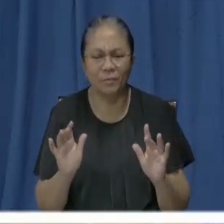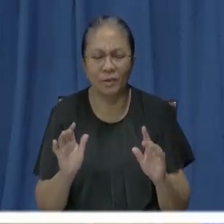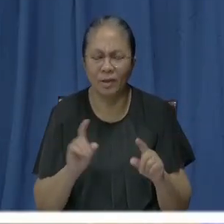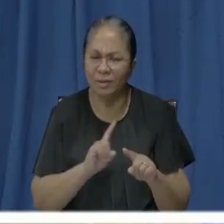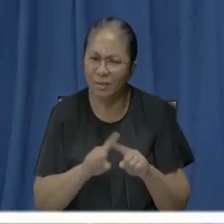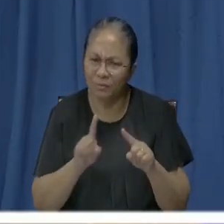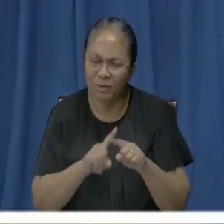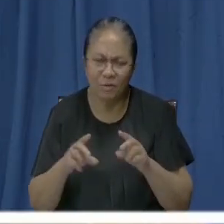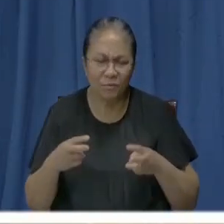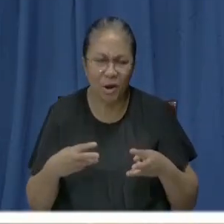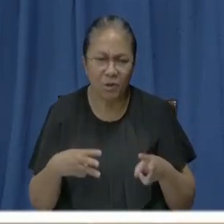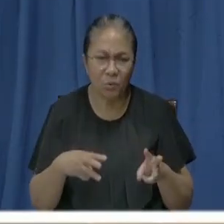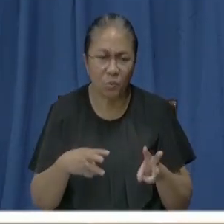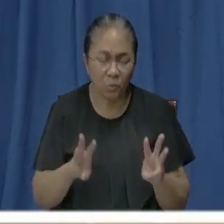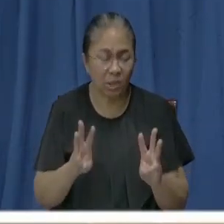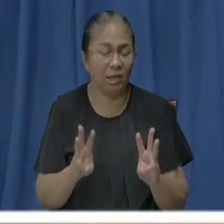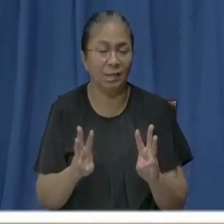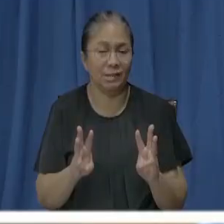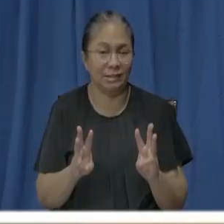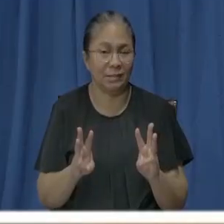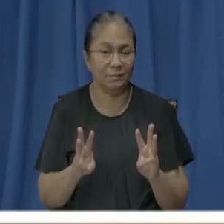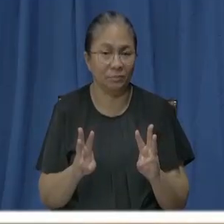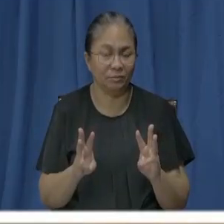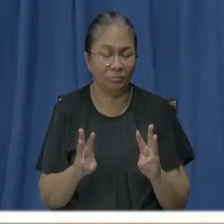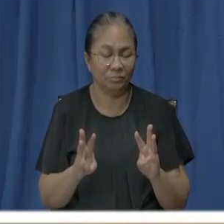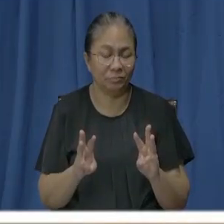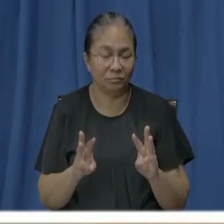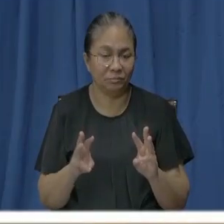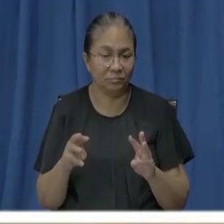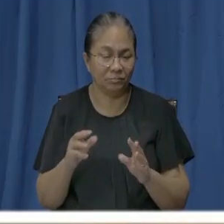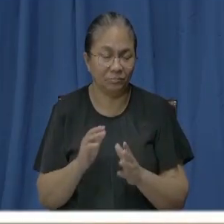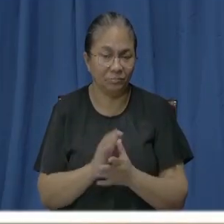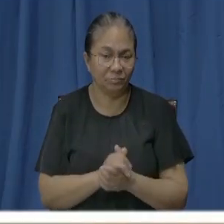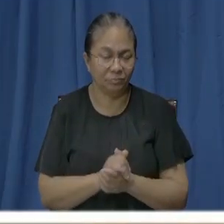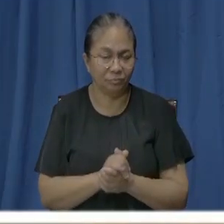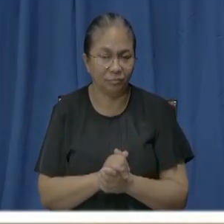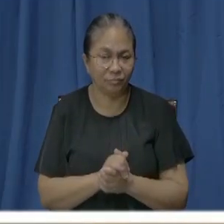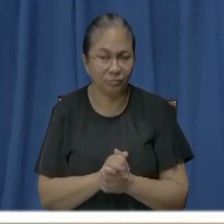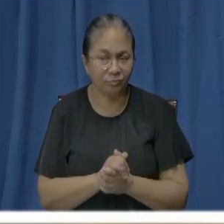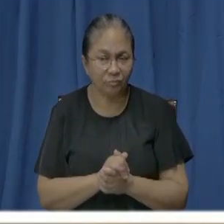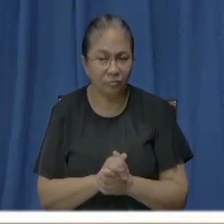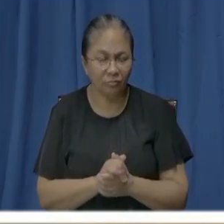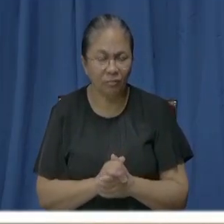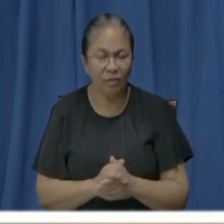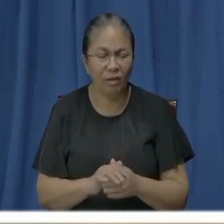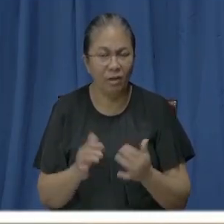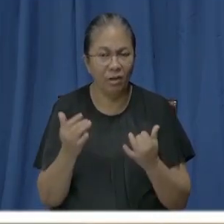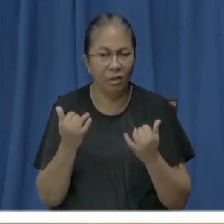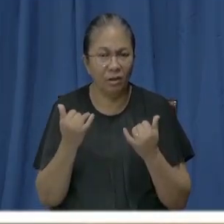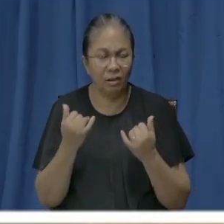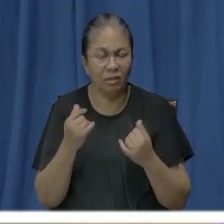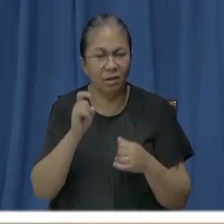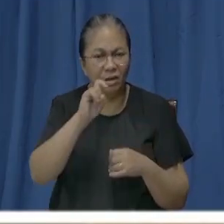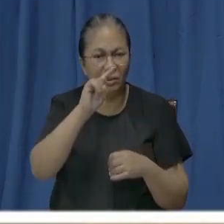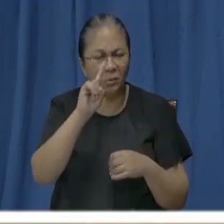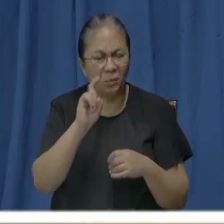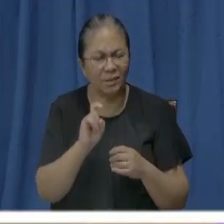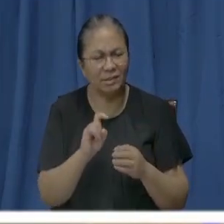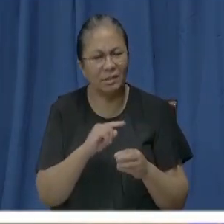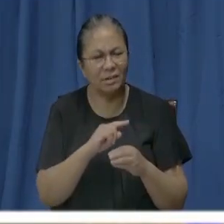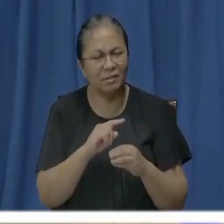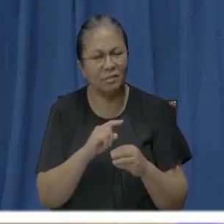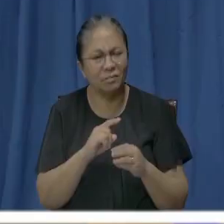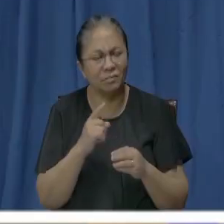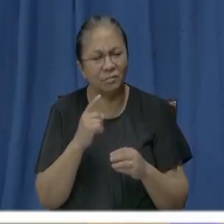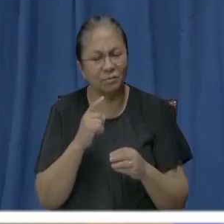unprecedented for any teacher in his time. And the real question to Jesus is